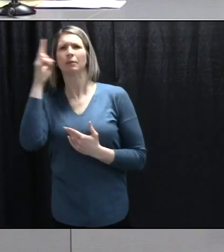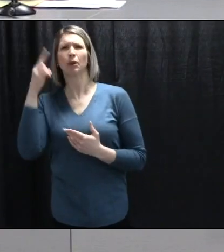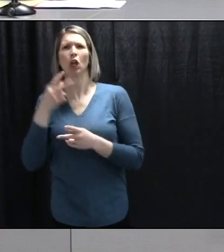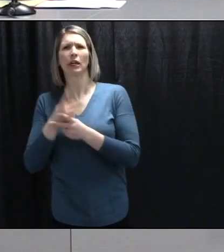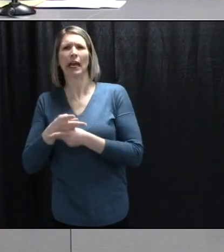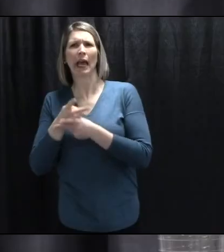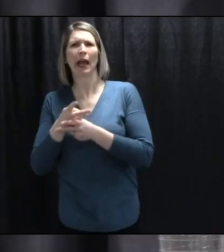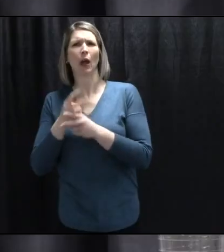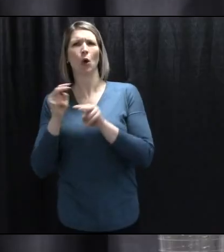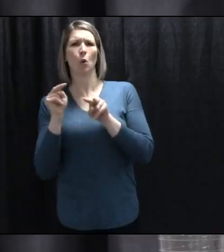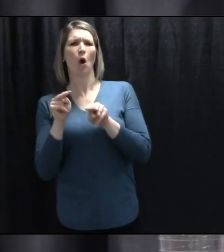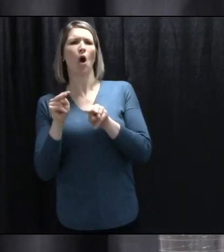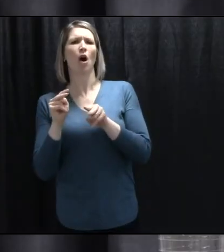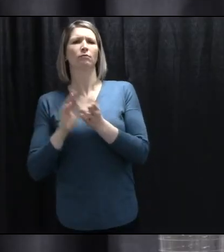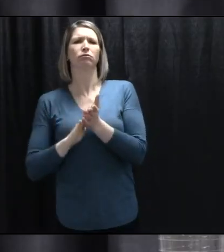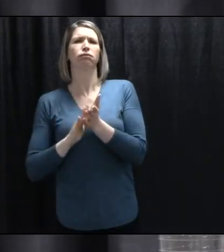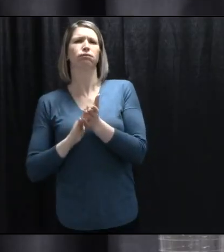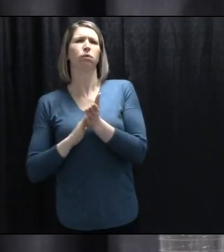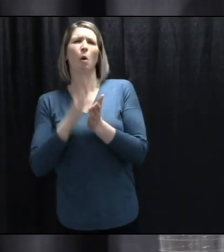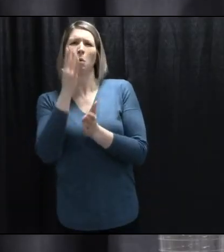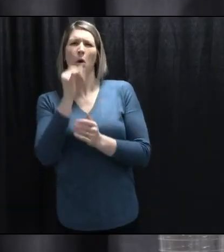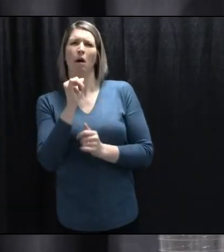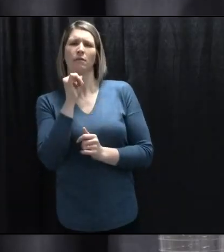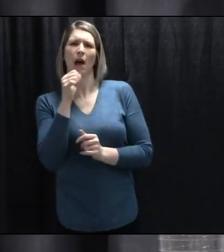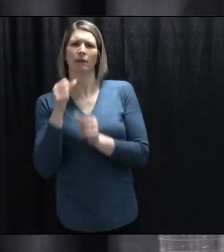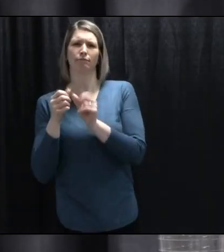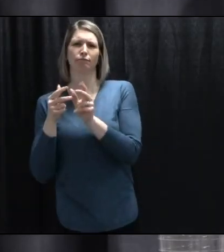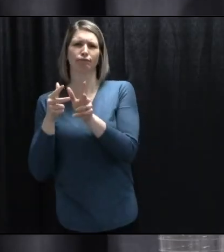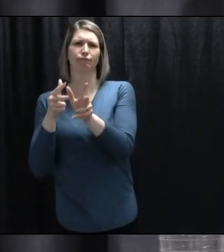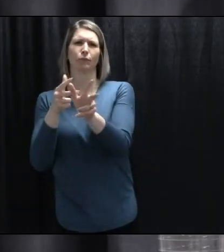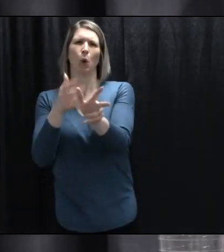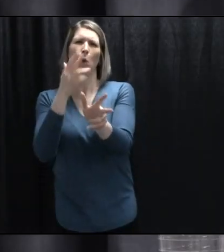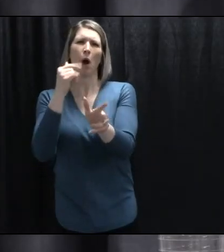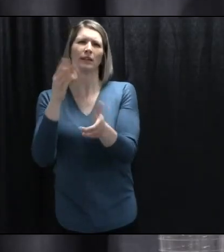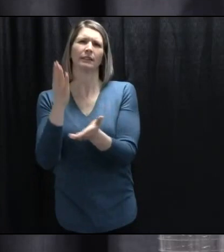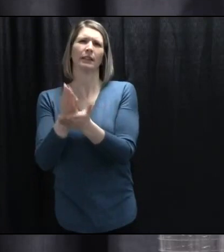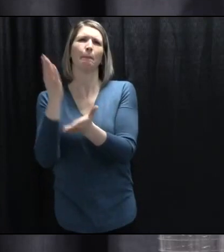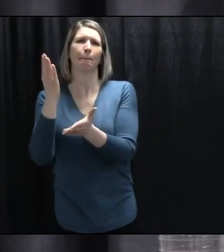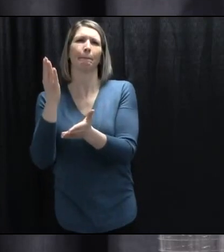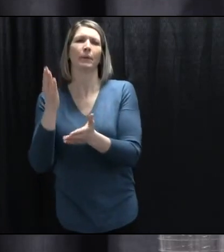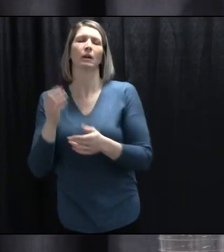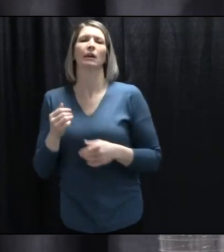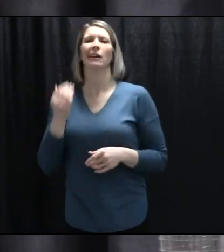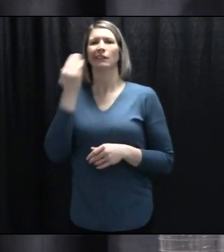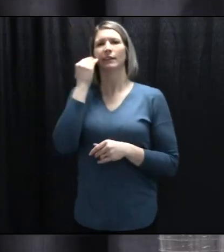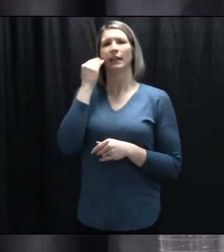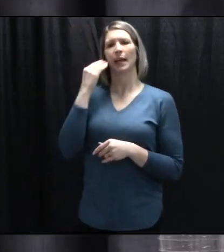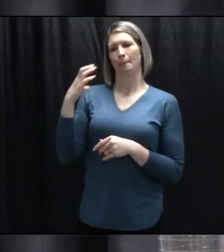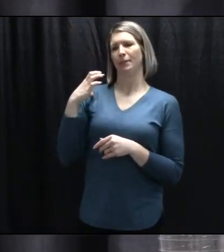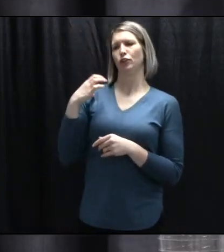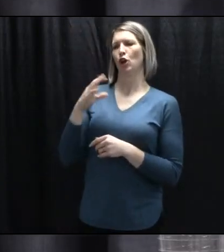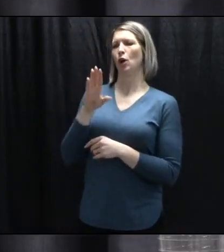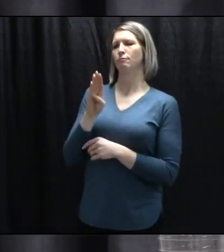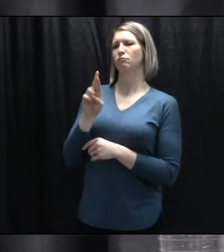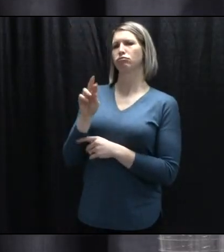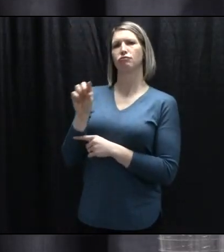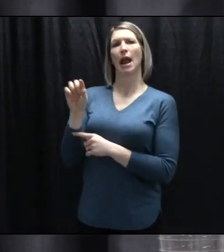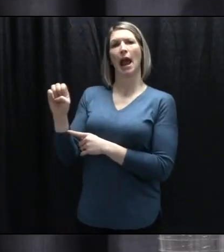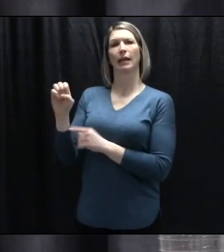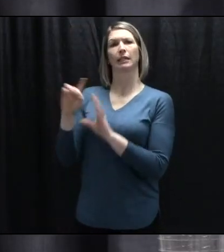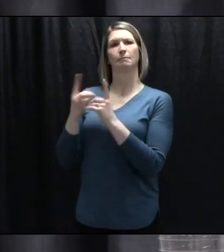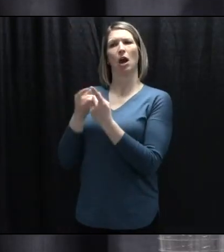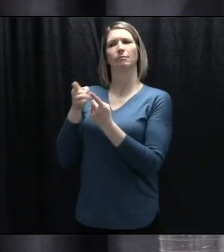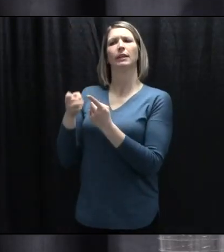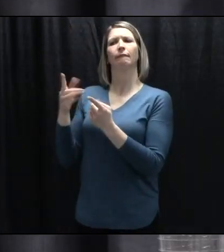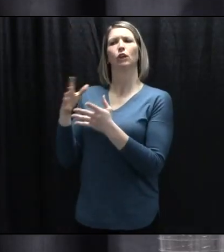This directive came from Minister Bragg's department. We have had concerns expressed from the point of